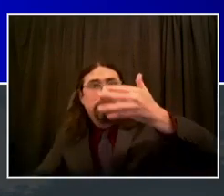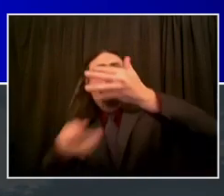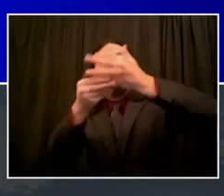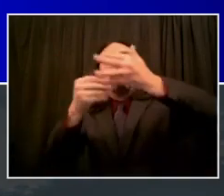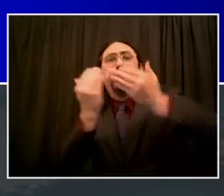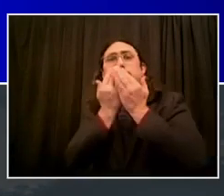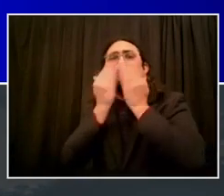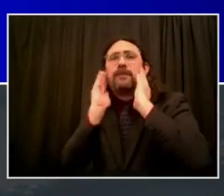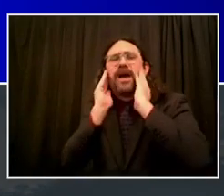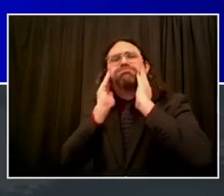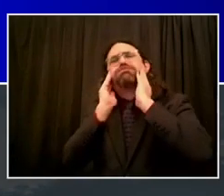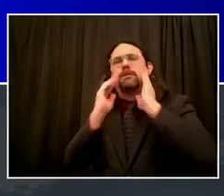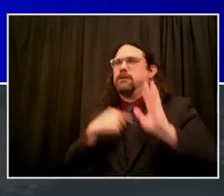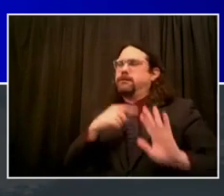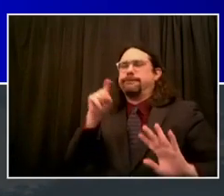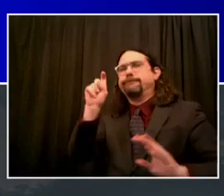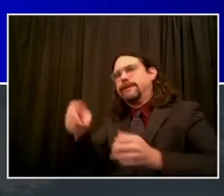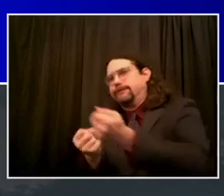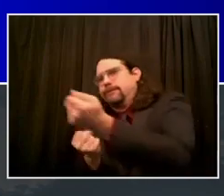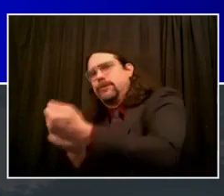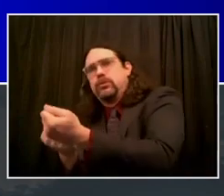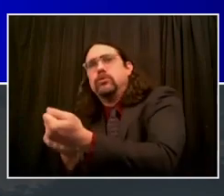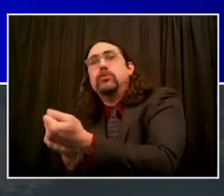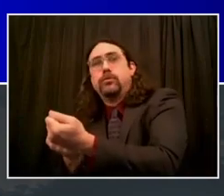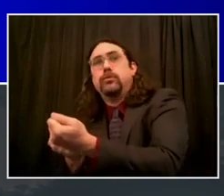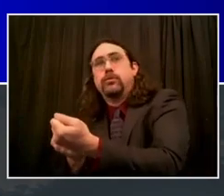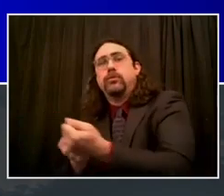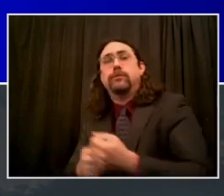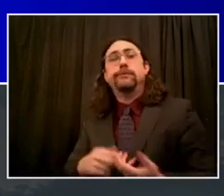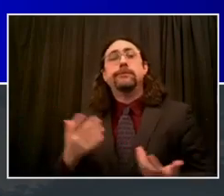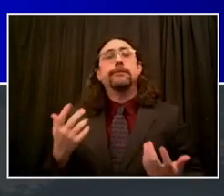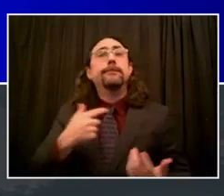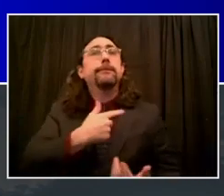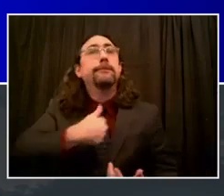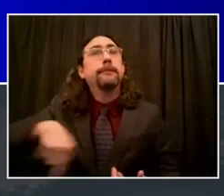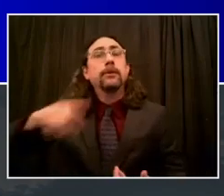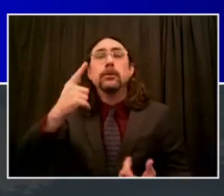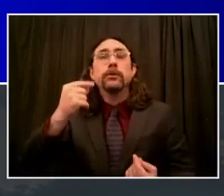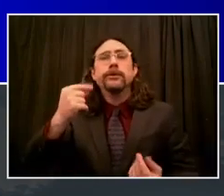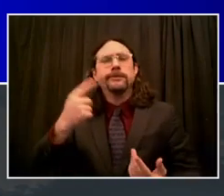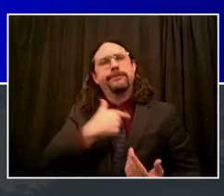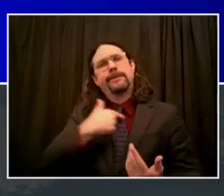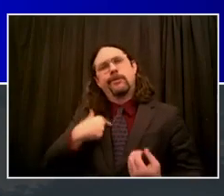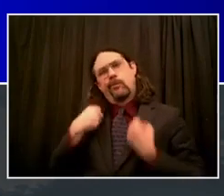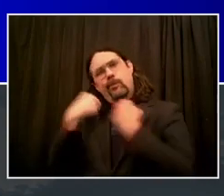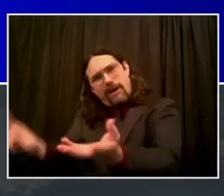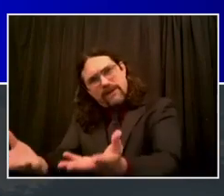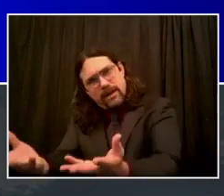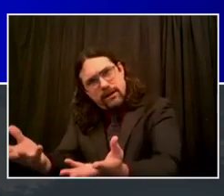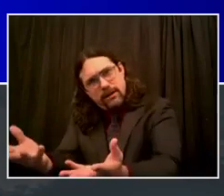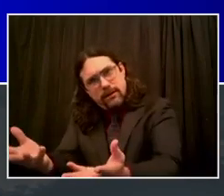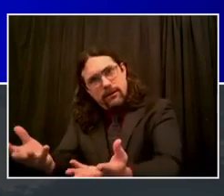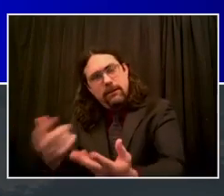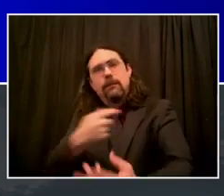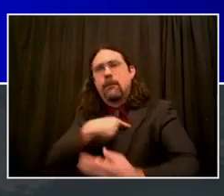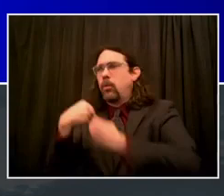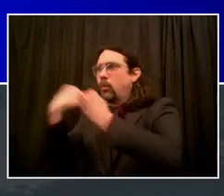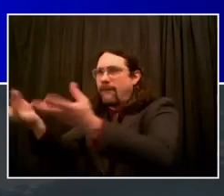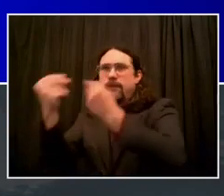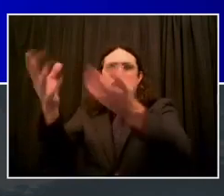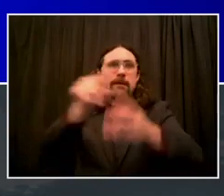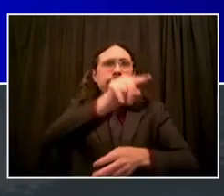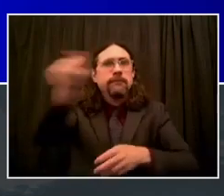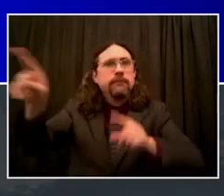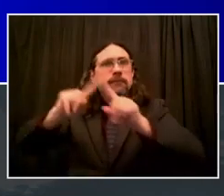are we going to do? We're going to be providing face coverings for free for all businesses that need them. We'll start with 2 million